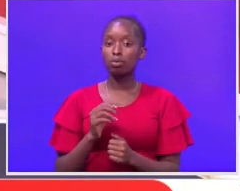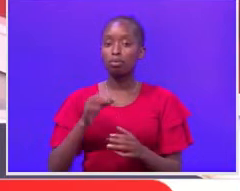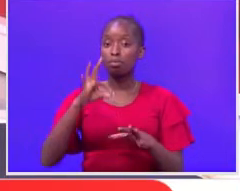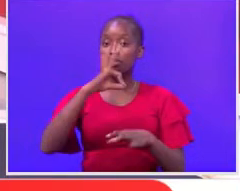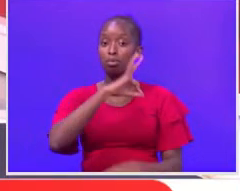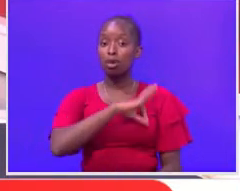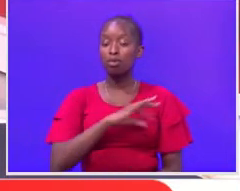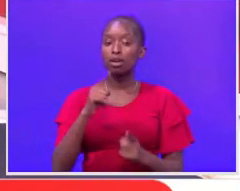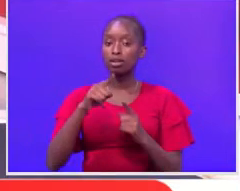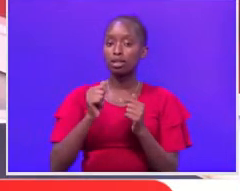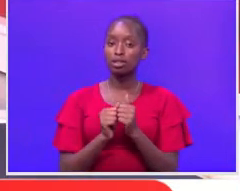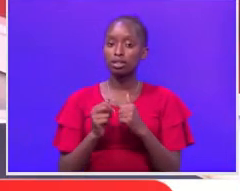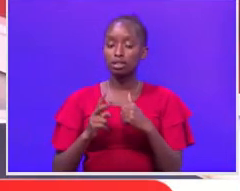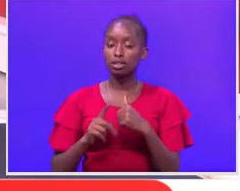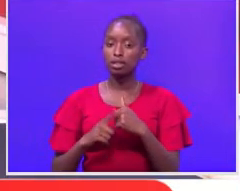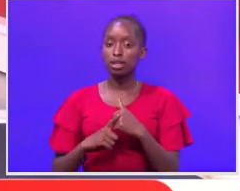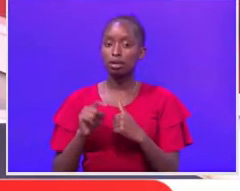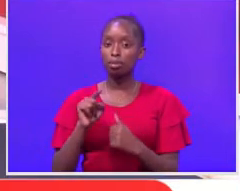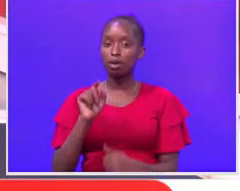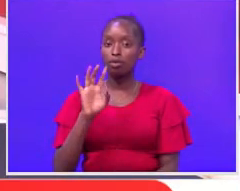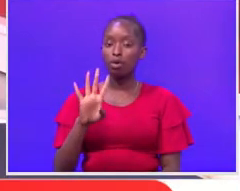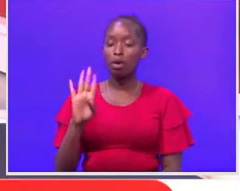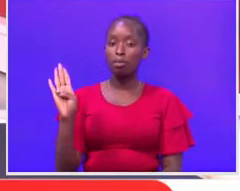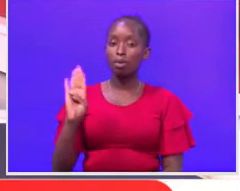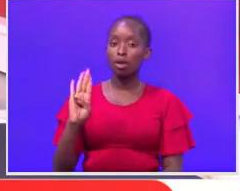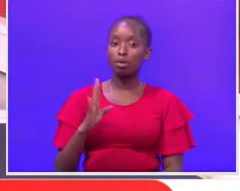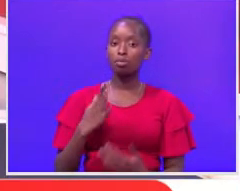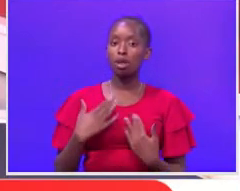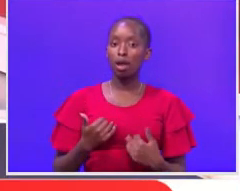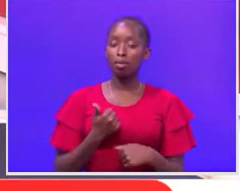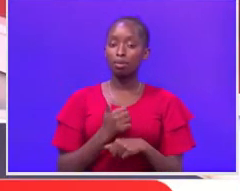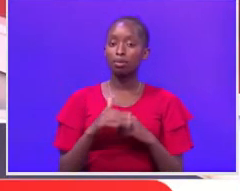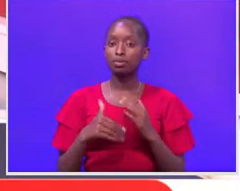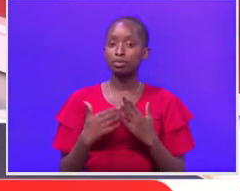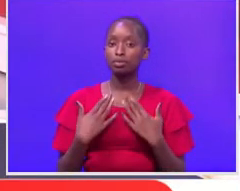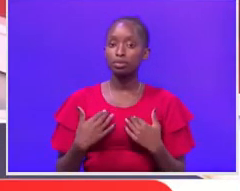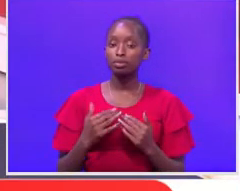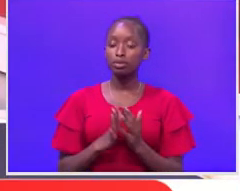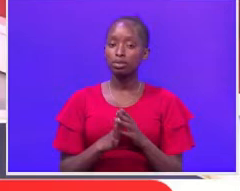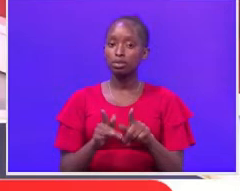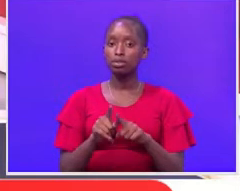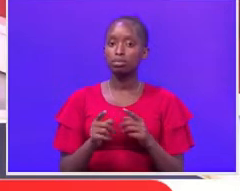billion shillings attributed to increased digital transactions and a diversification to wholesale business.